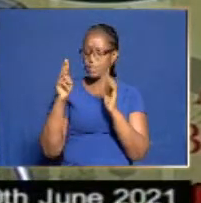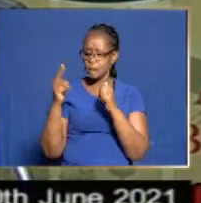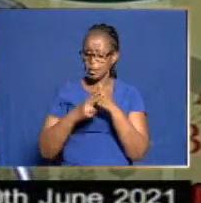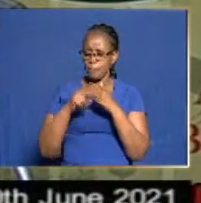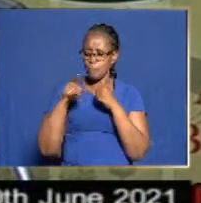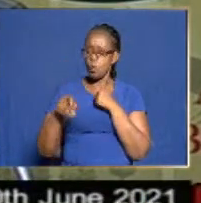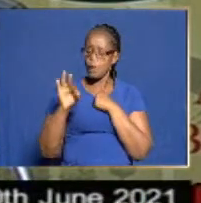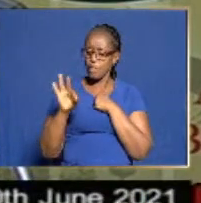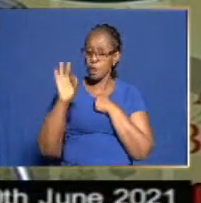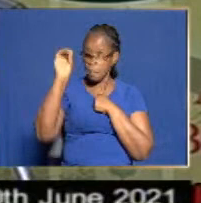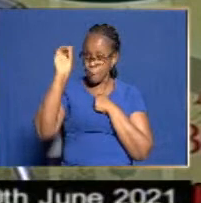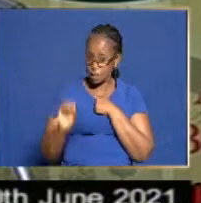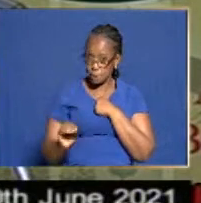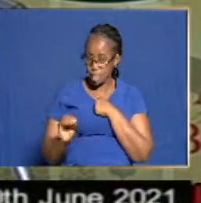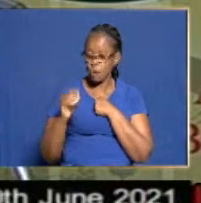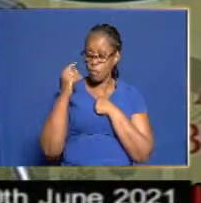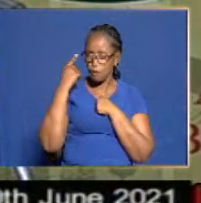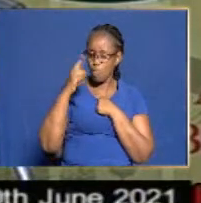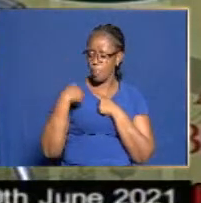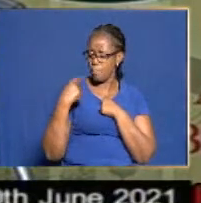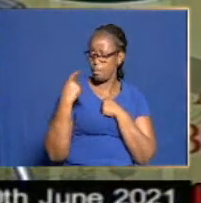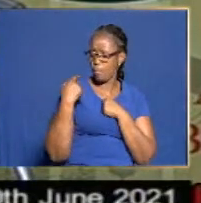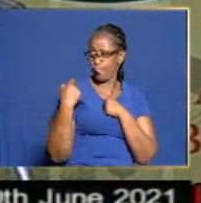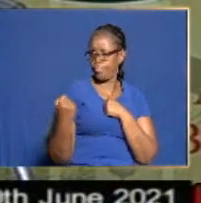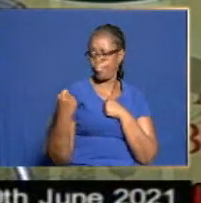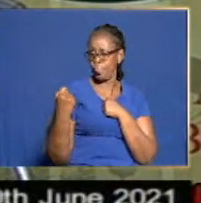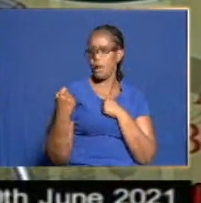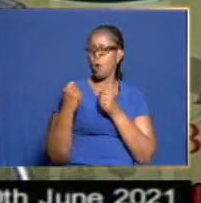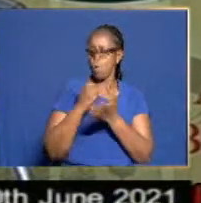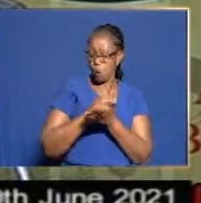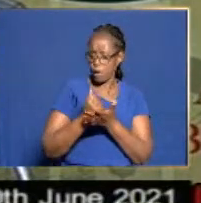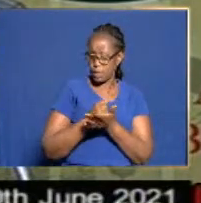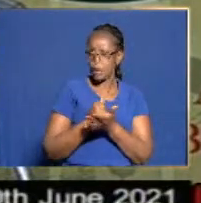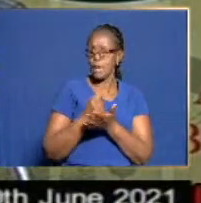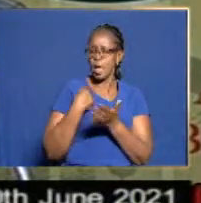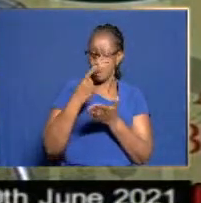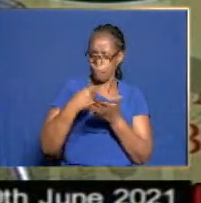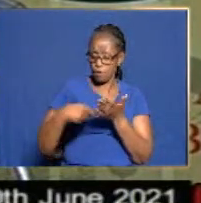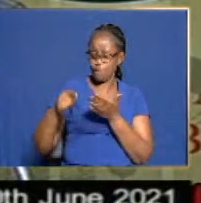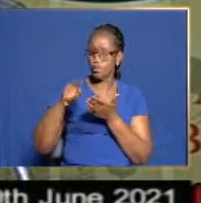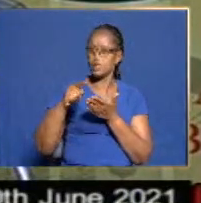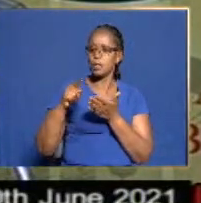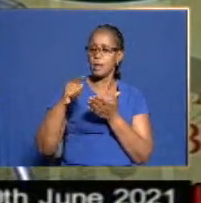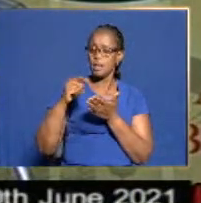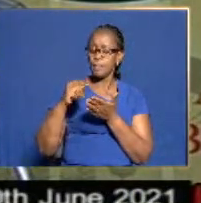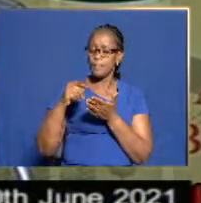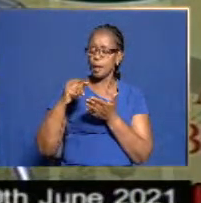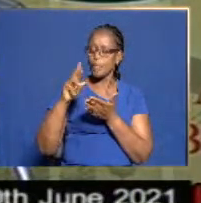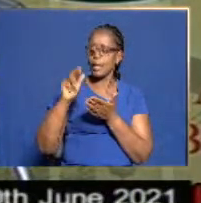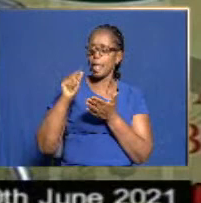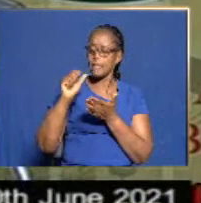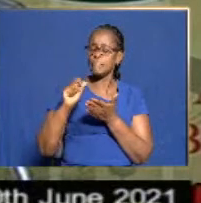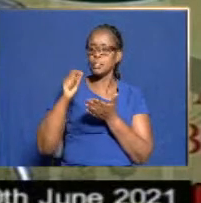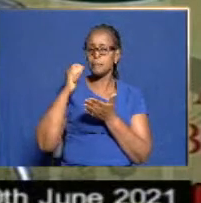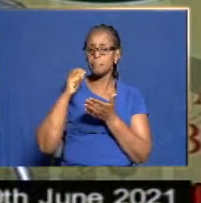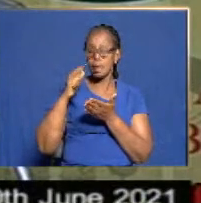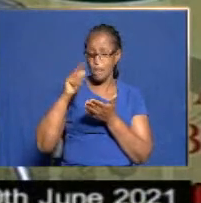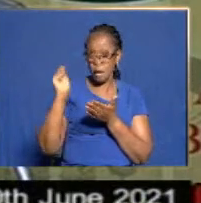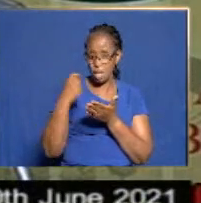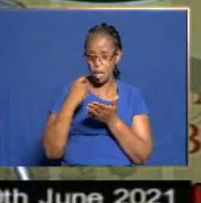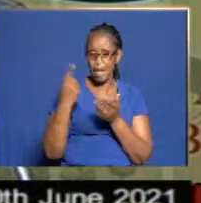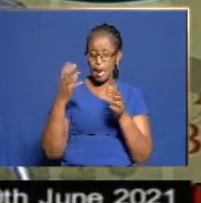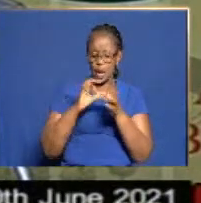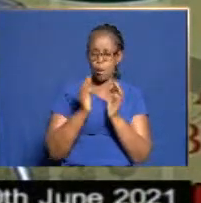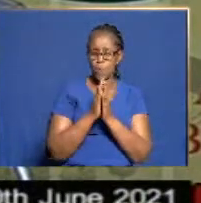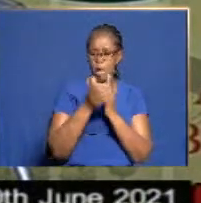27.3% of the most recent audited and approved revenue raised nationally, in line with Article 2032 of the